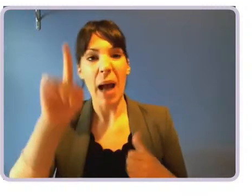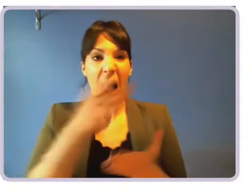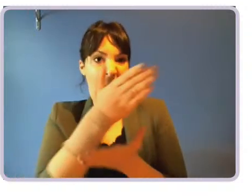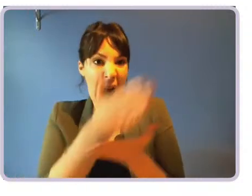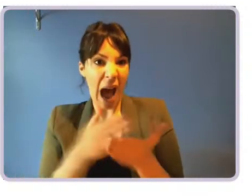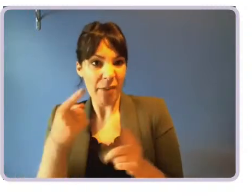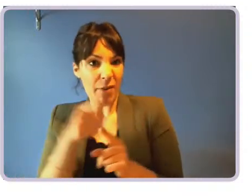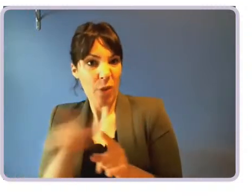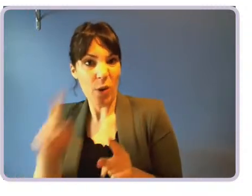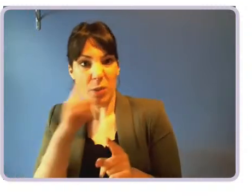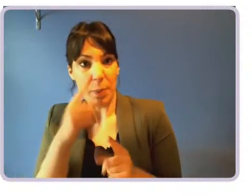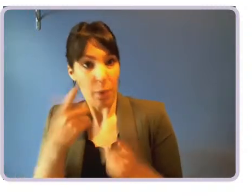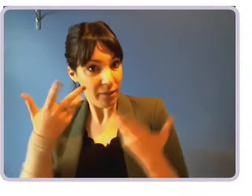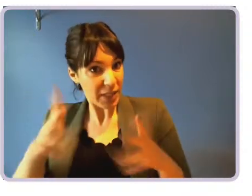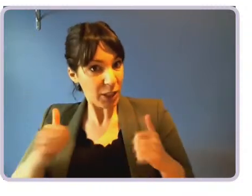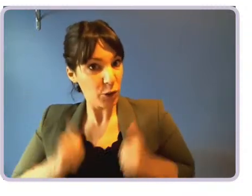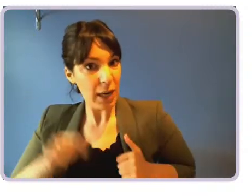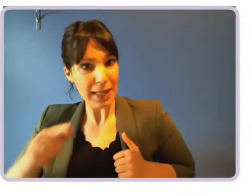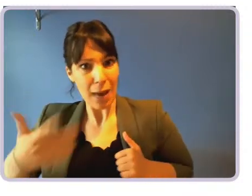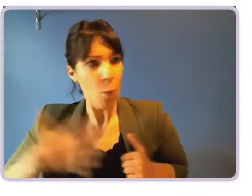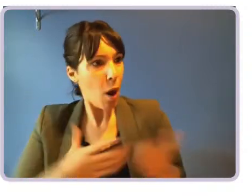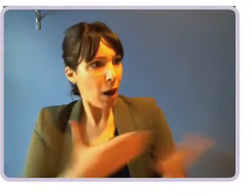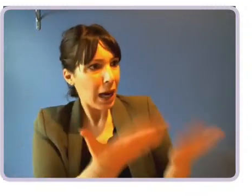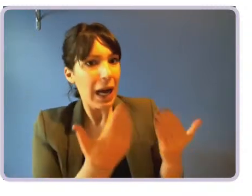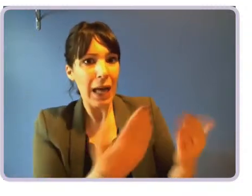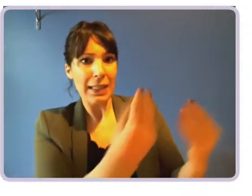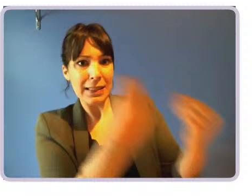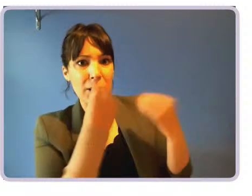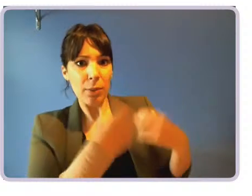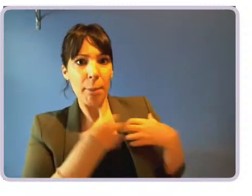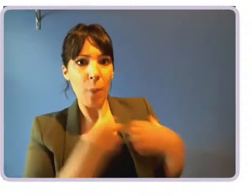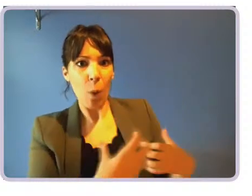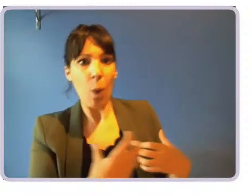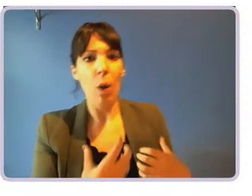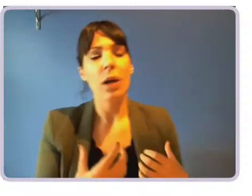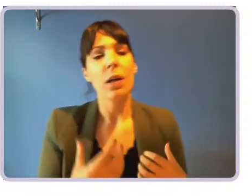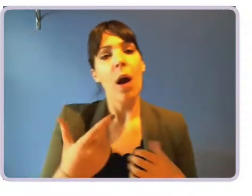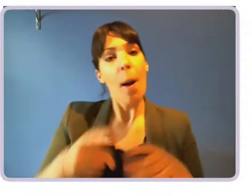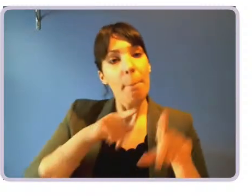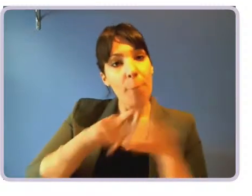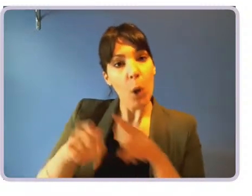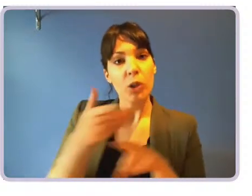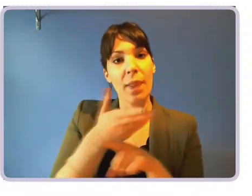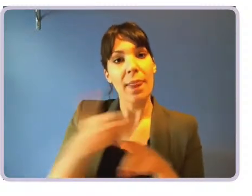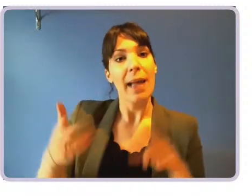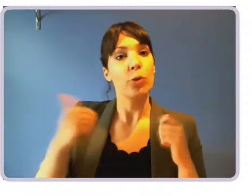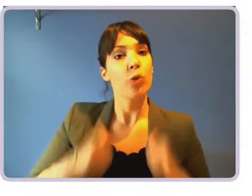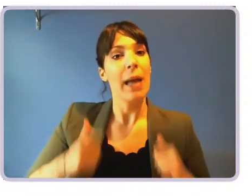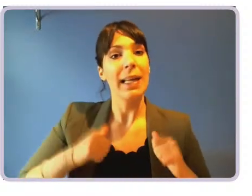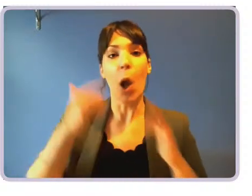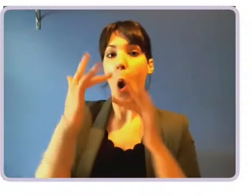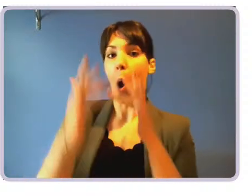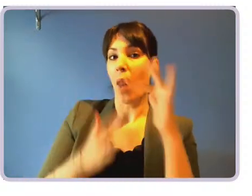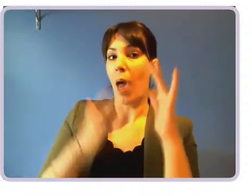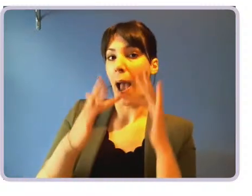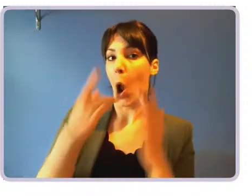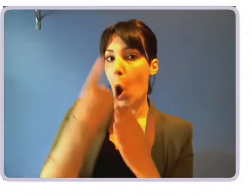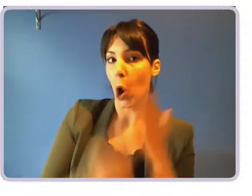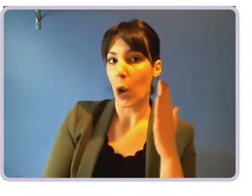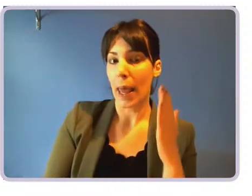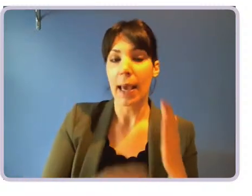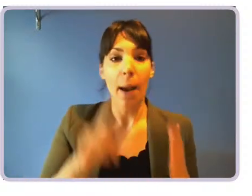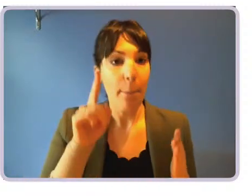of that had been online. One of my concerns with PPE is once you move to full